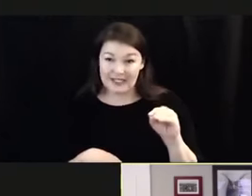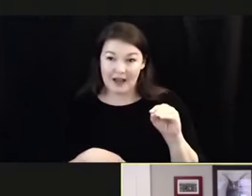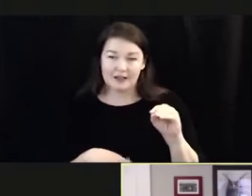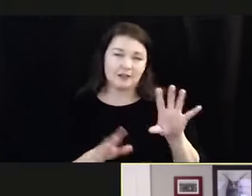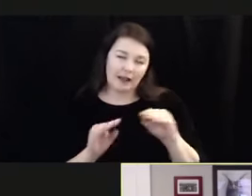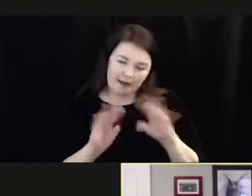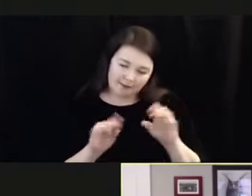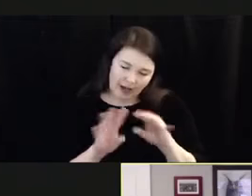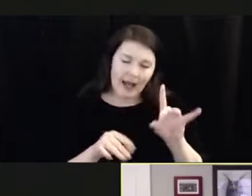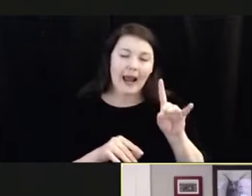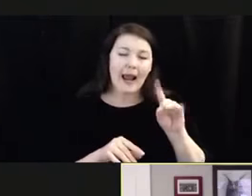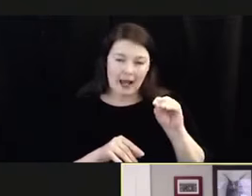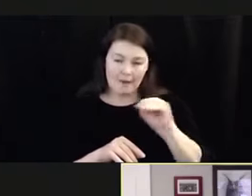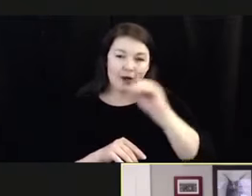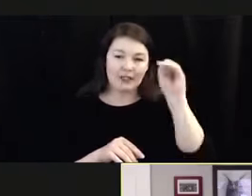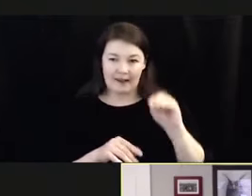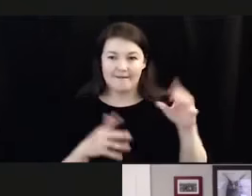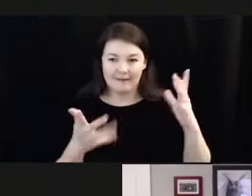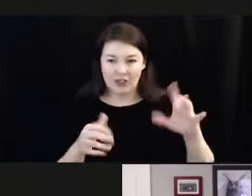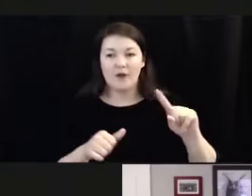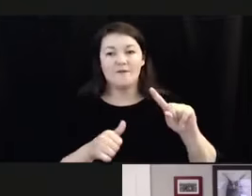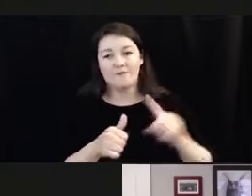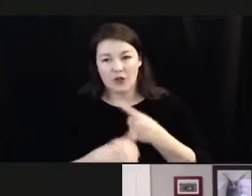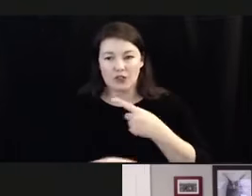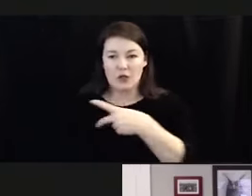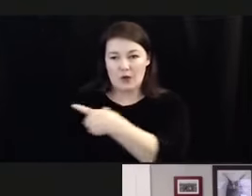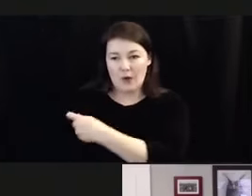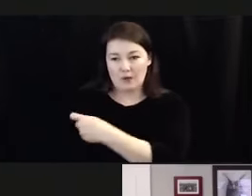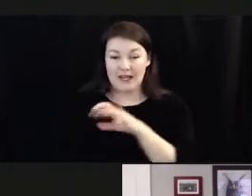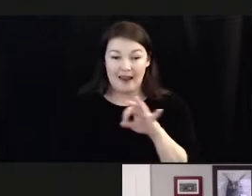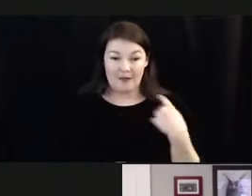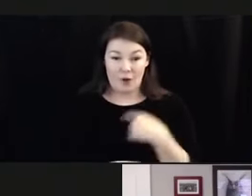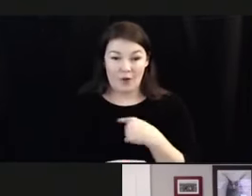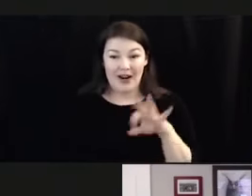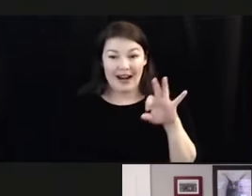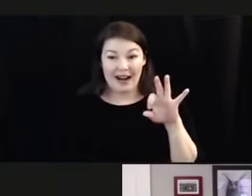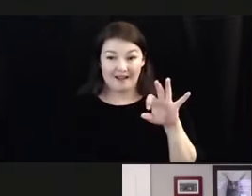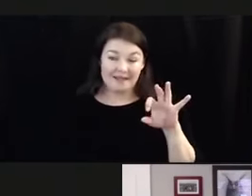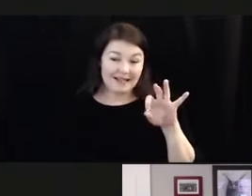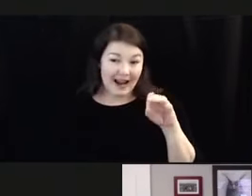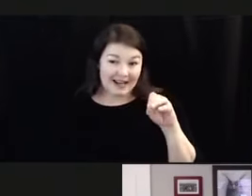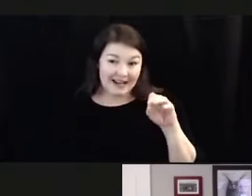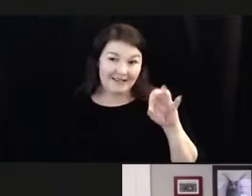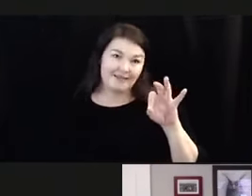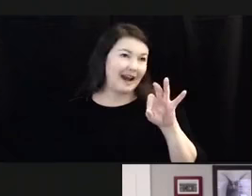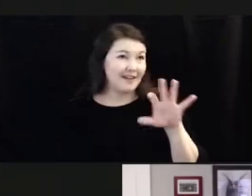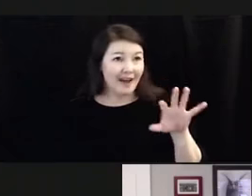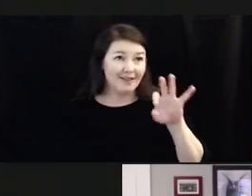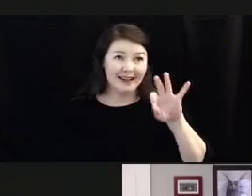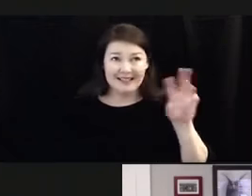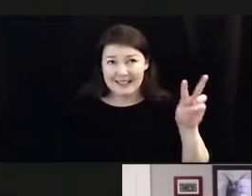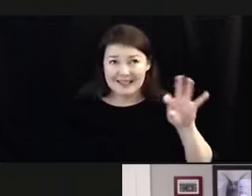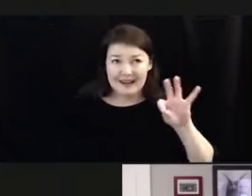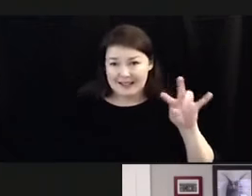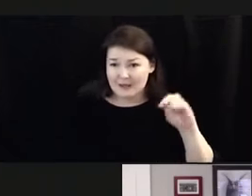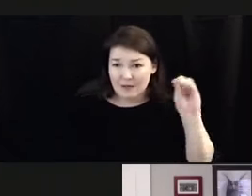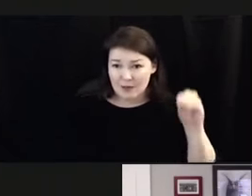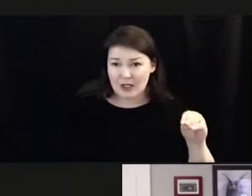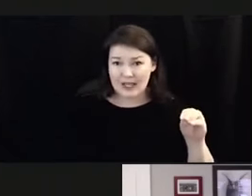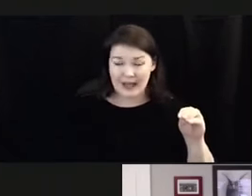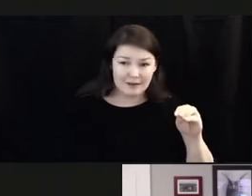70s protected. If we were at 95, 96, 97% vaccinated, we wouldn't be having this press conference. We wouldn't be talking about